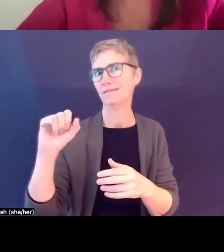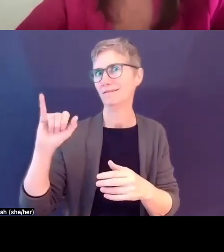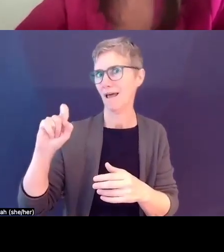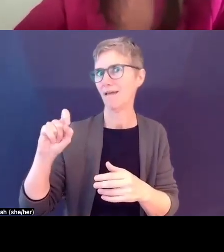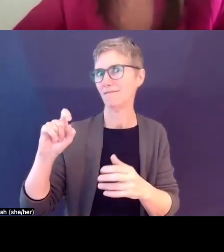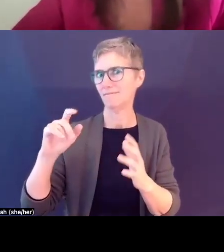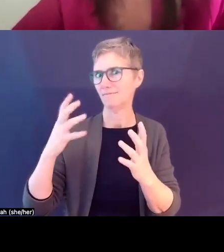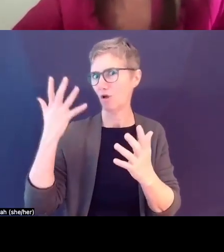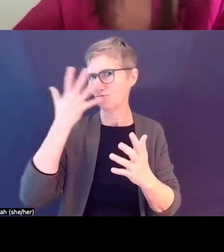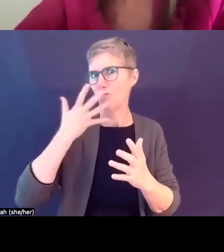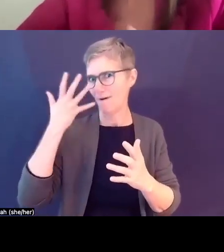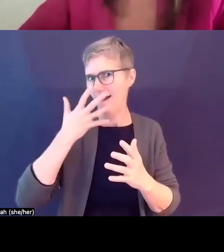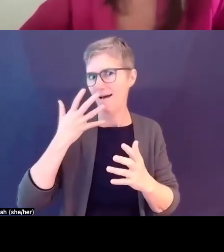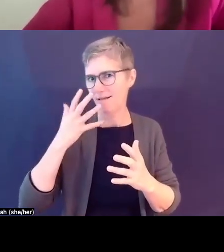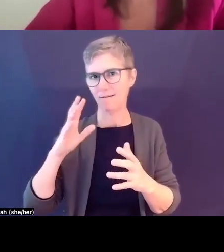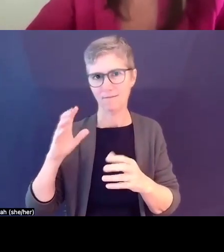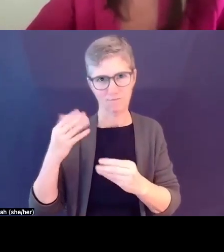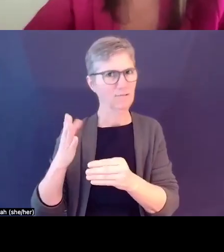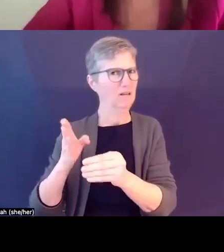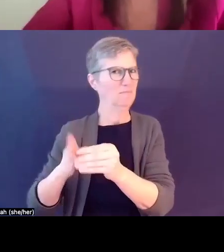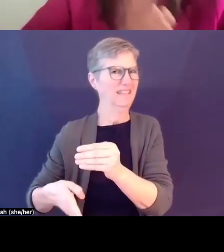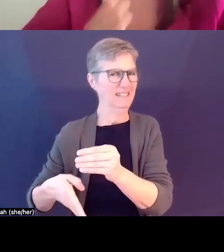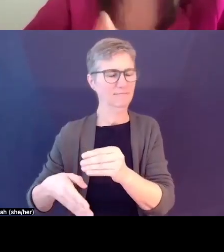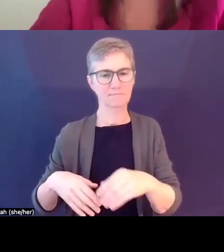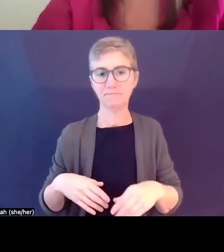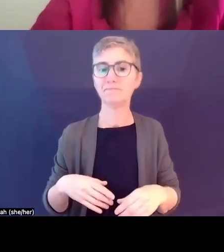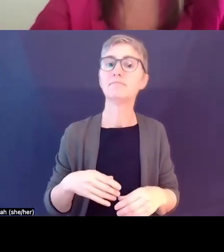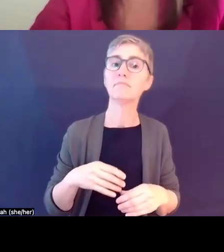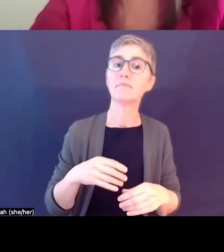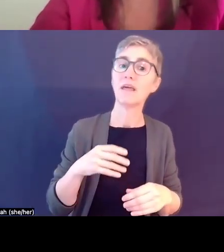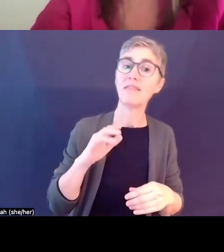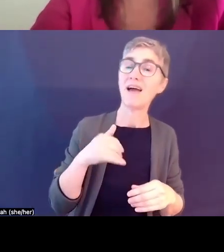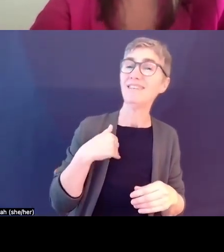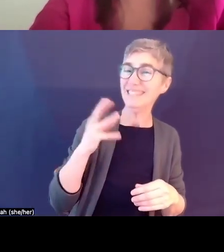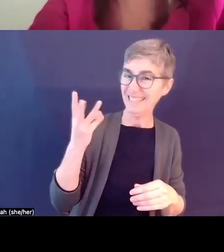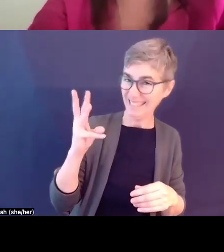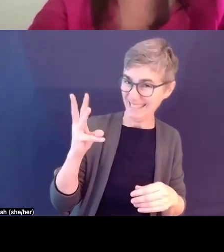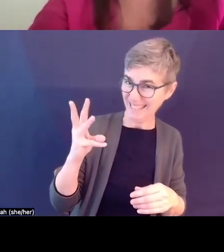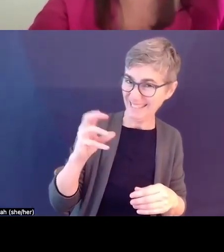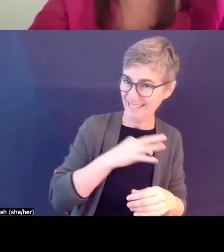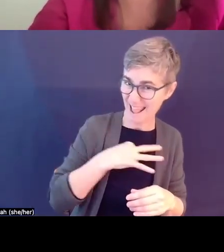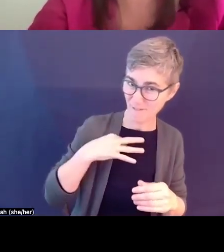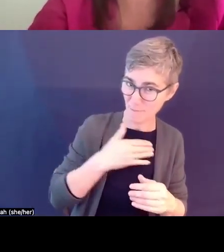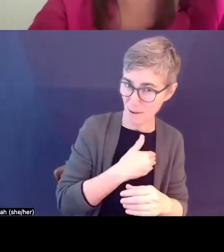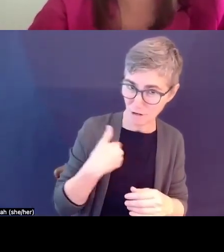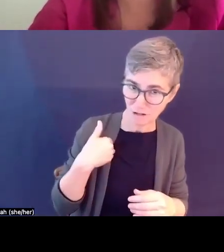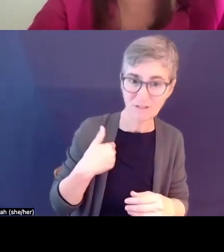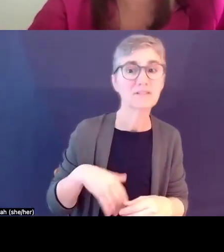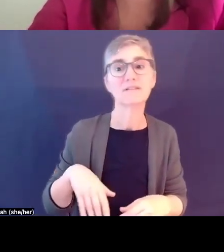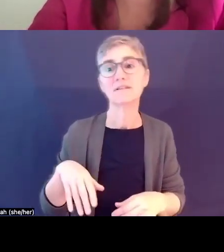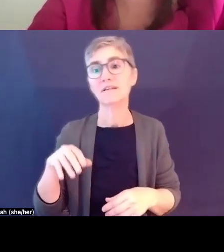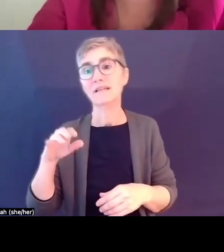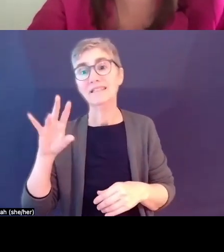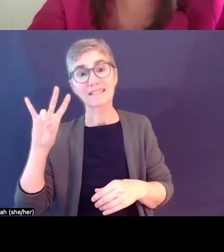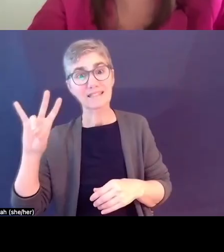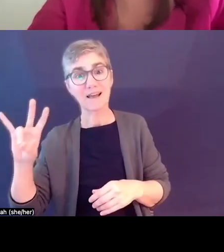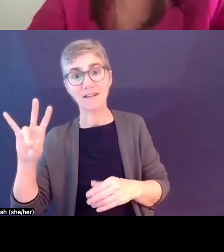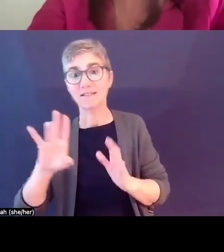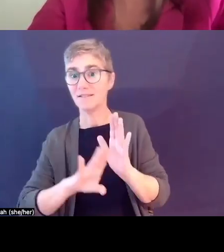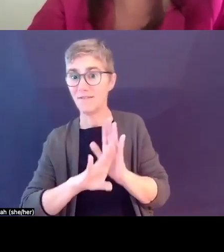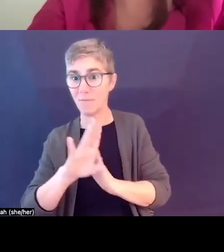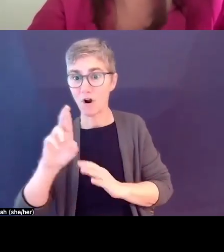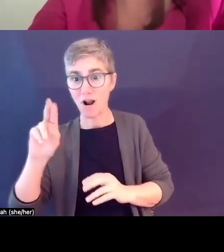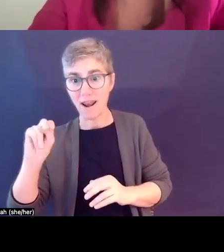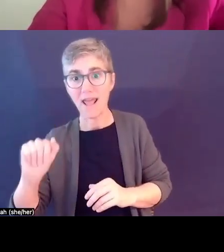and phase 2 work with us. In this site, the support center had 16 staff members, 7 were administering risk needs assessment, 6 were developing treatment